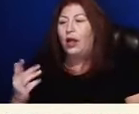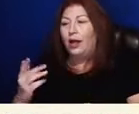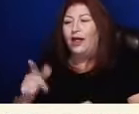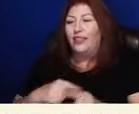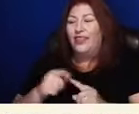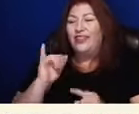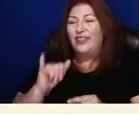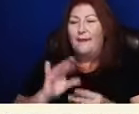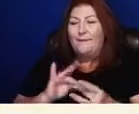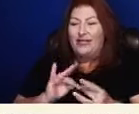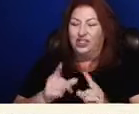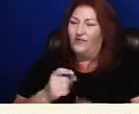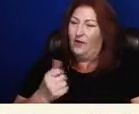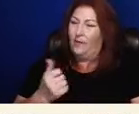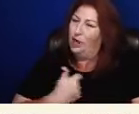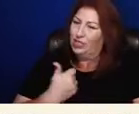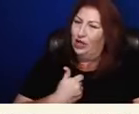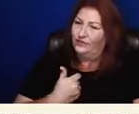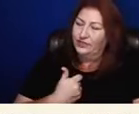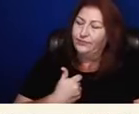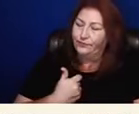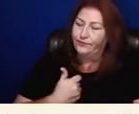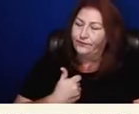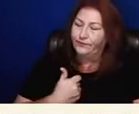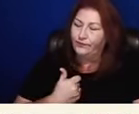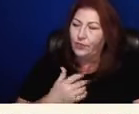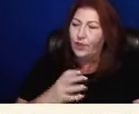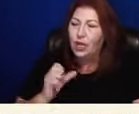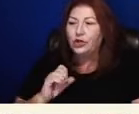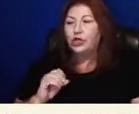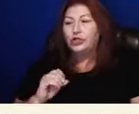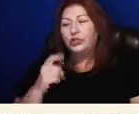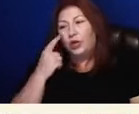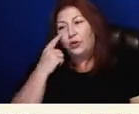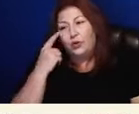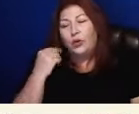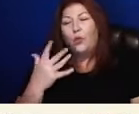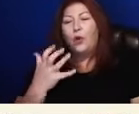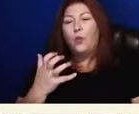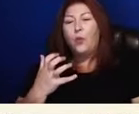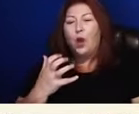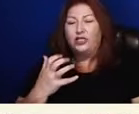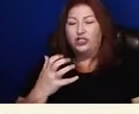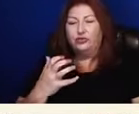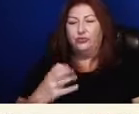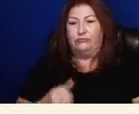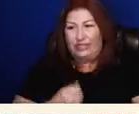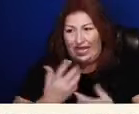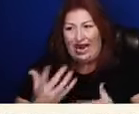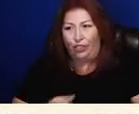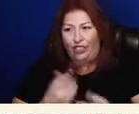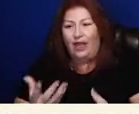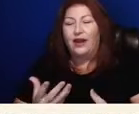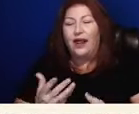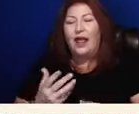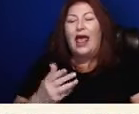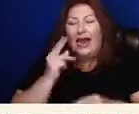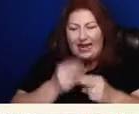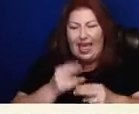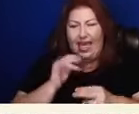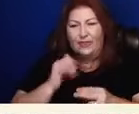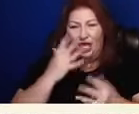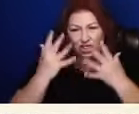can come from ourselves, okay? So we want to unpack that, be able to name what the shame is. That's the